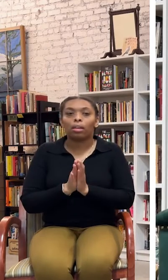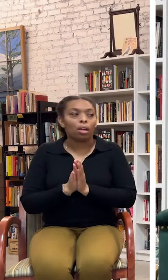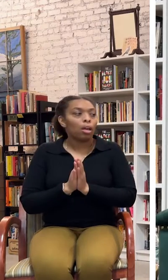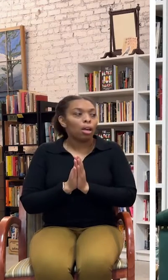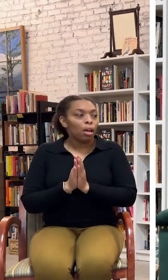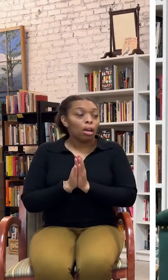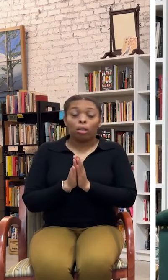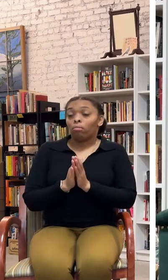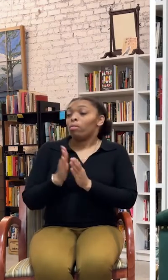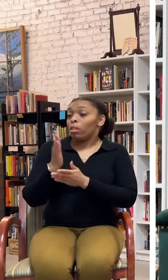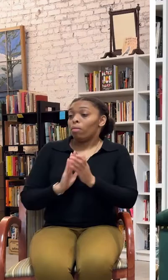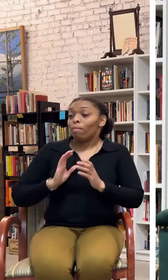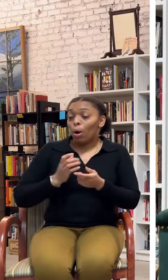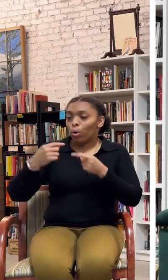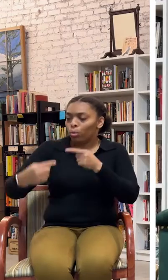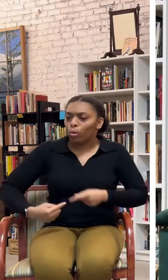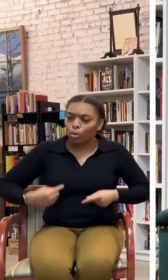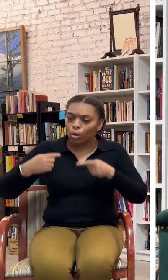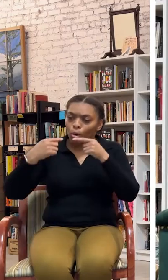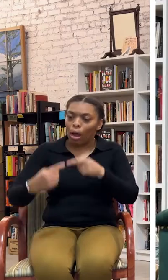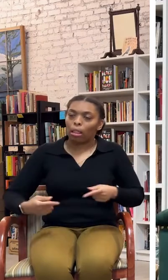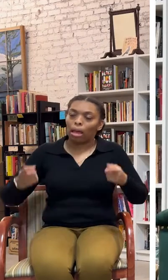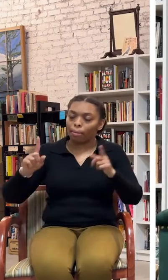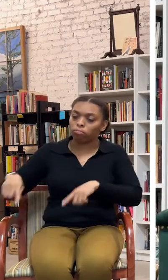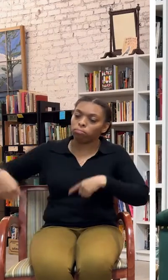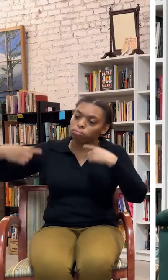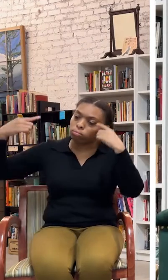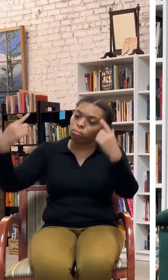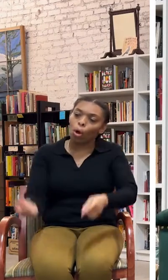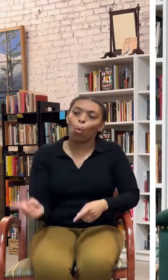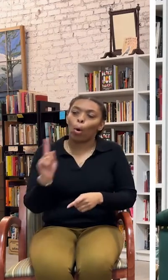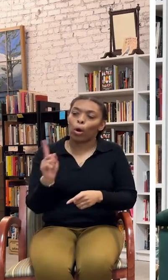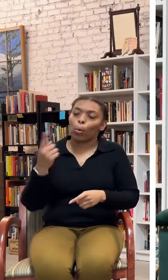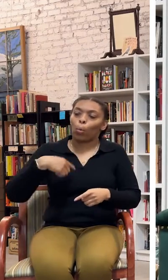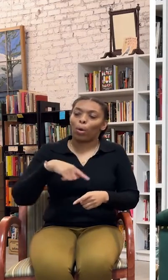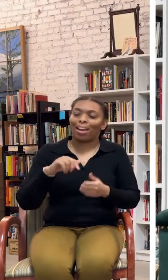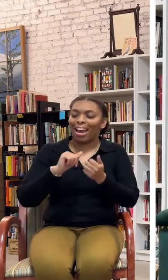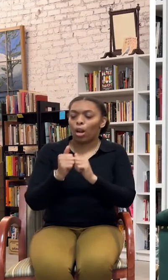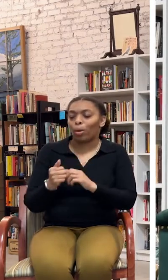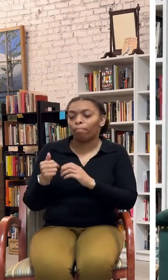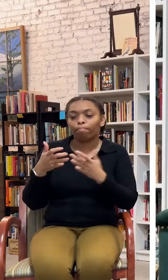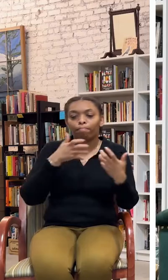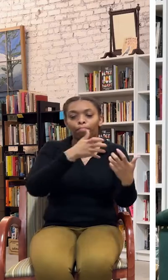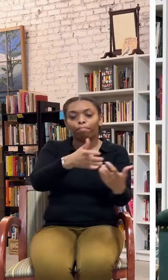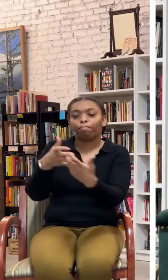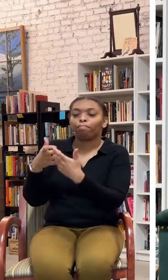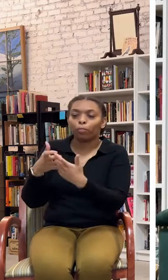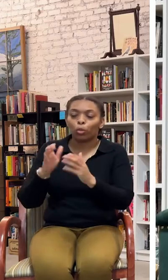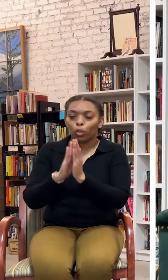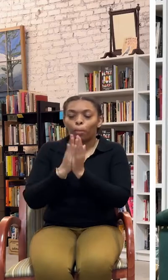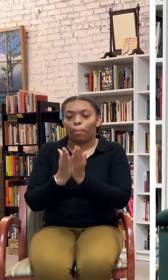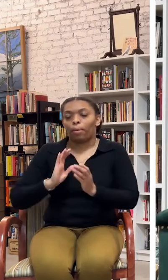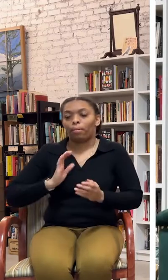some of our struggles that have been going on for centuries? Where are we and how do we locate this book within that stream